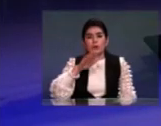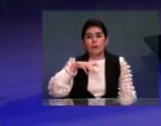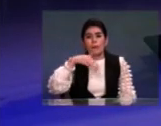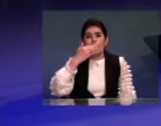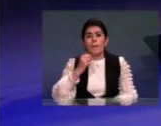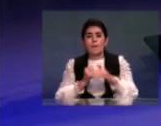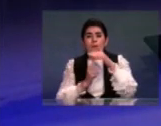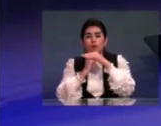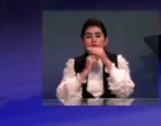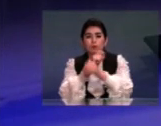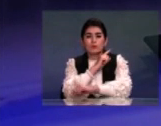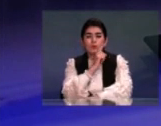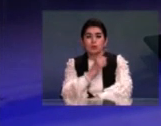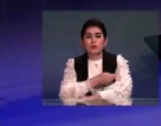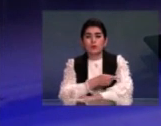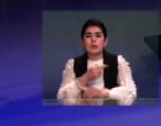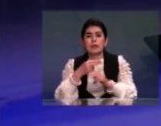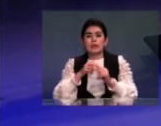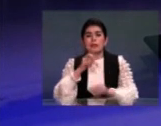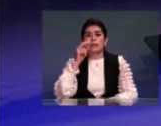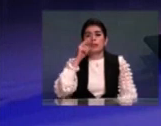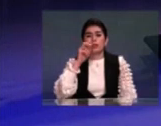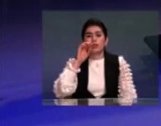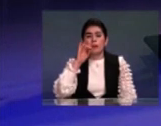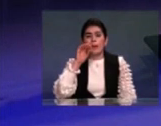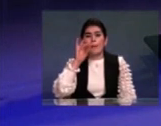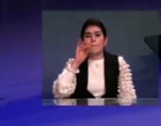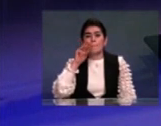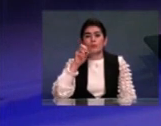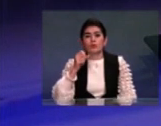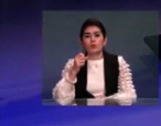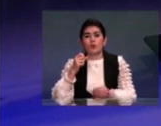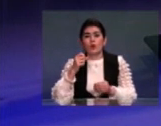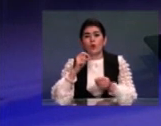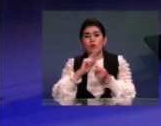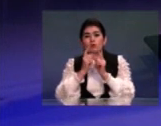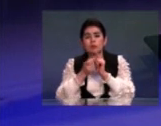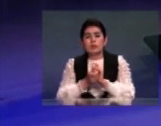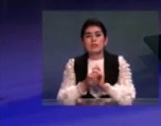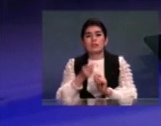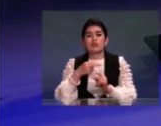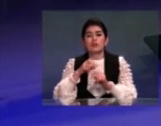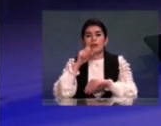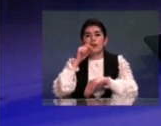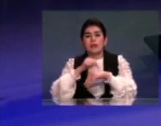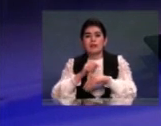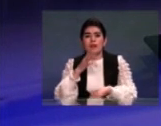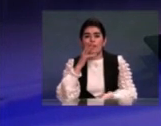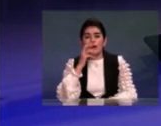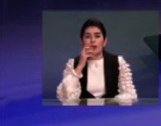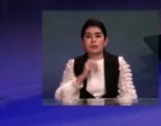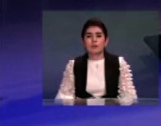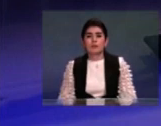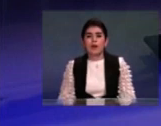bosim kuchi, delta ms esa impulsini o'zgarishi, delta t ta'sir vaqtiga teng